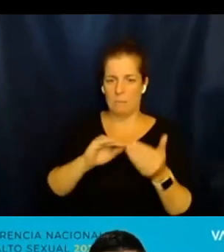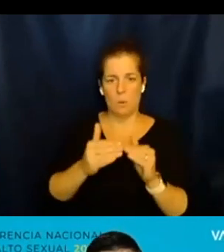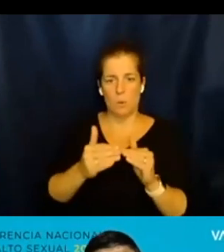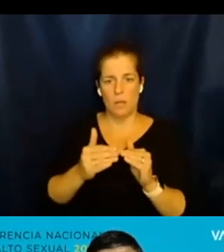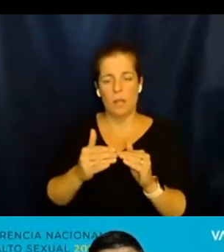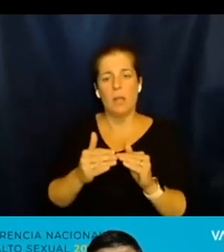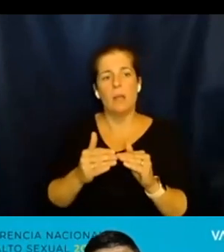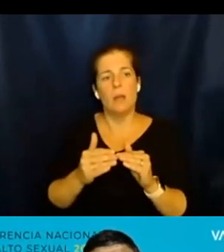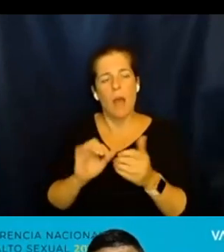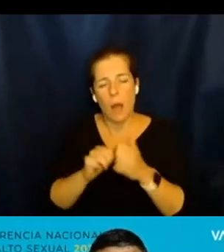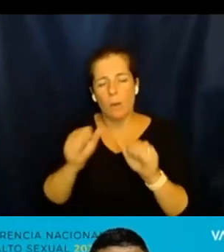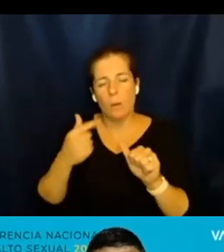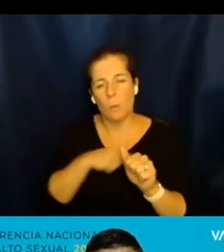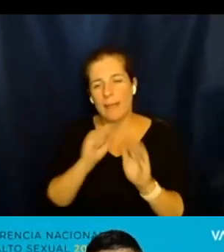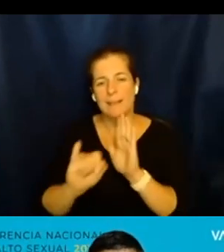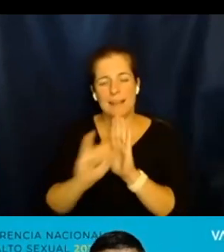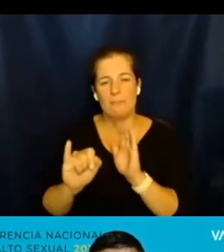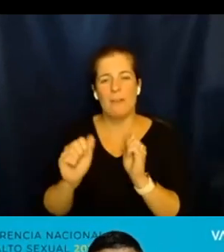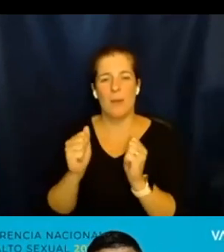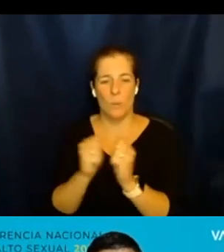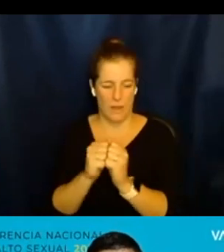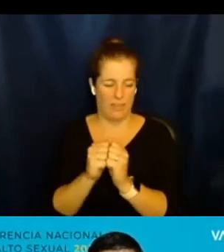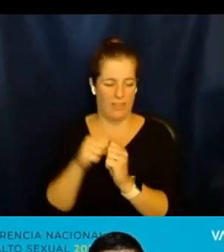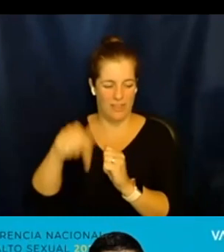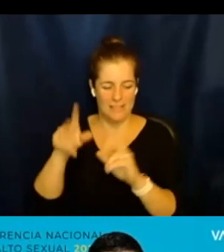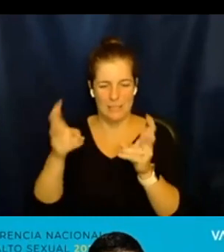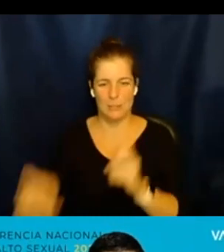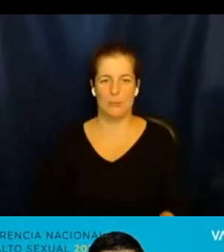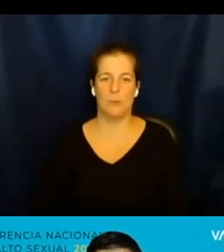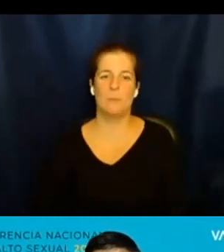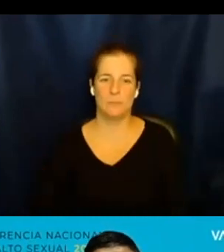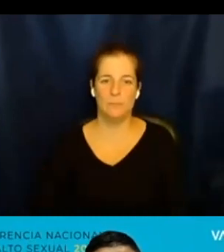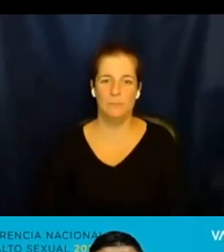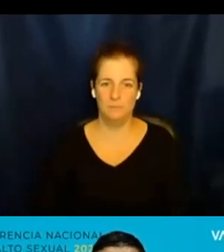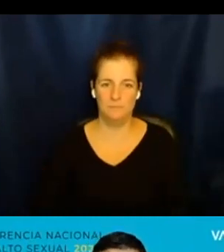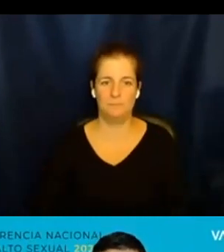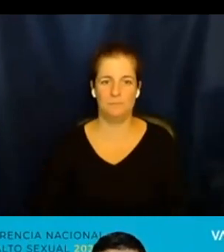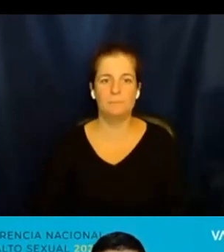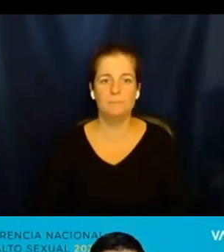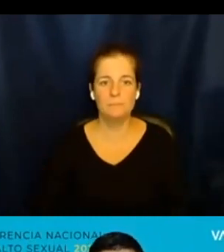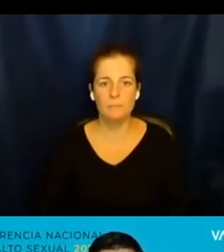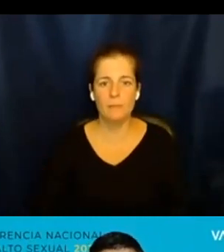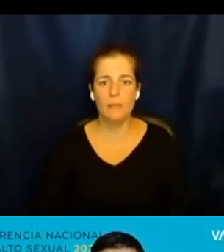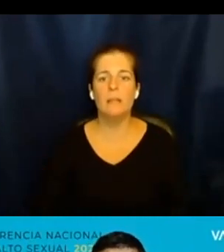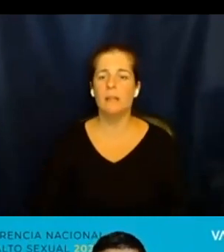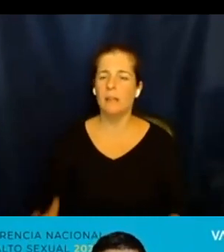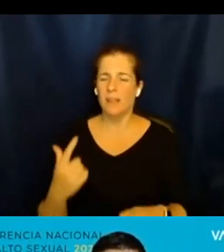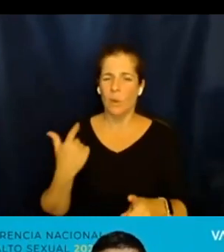fight, with the fight against these issues. And I think we were lost because we were looking at our faith